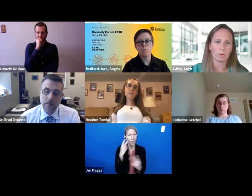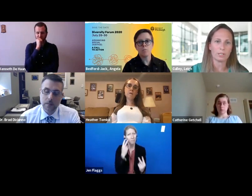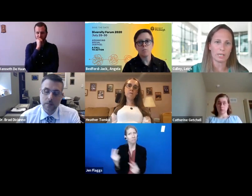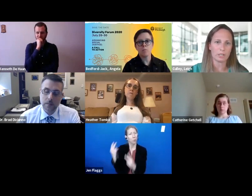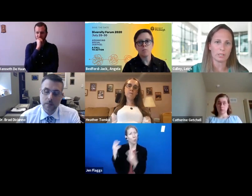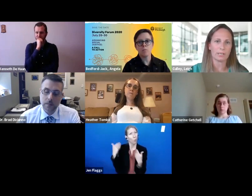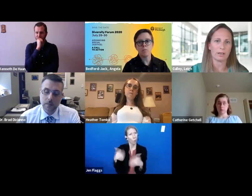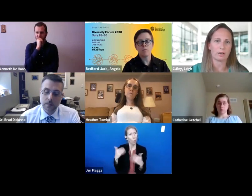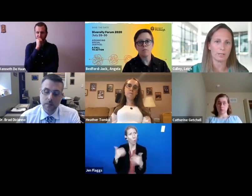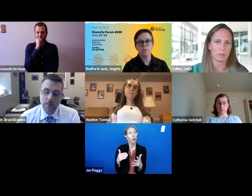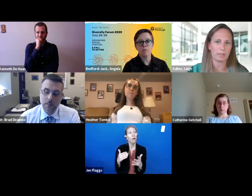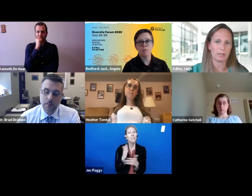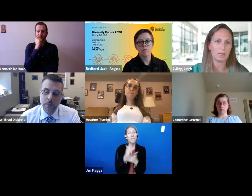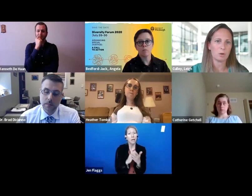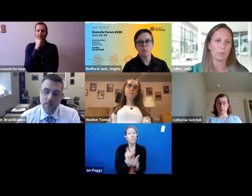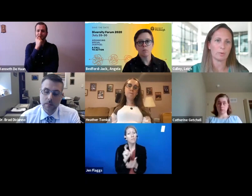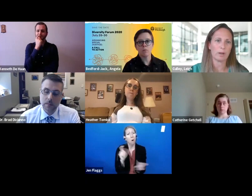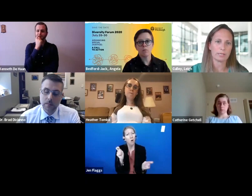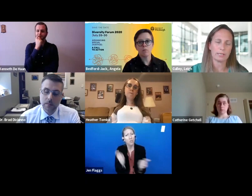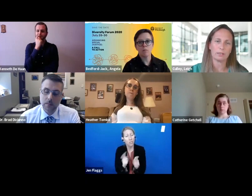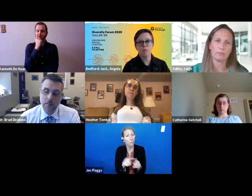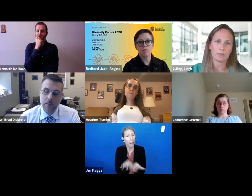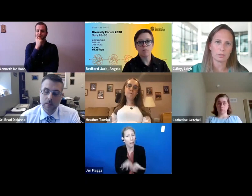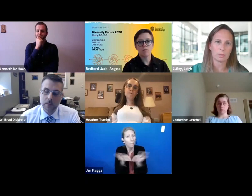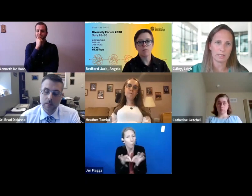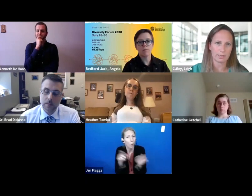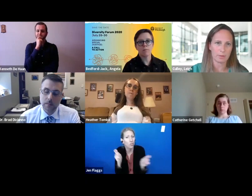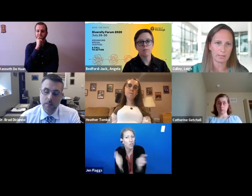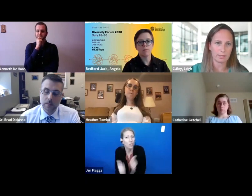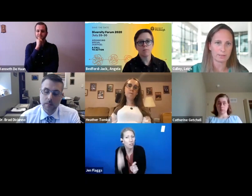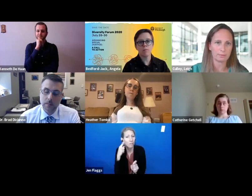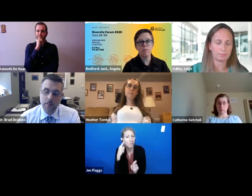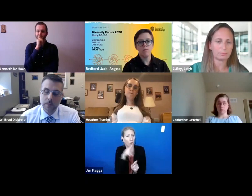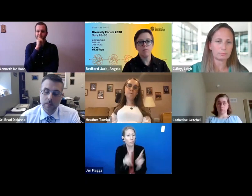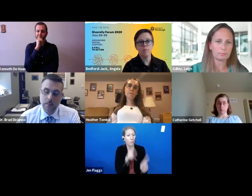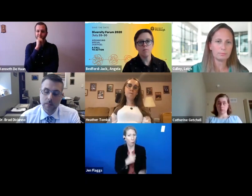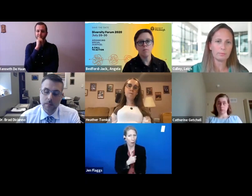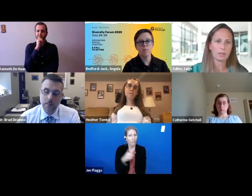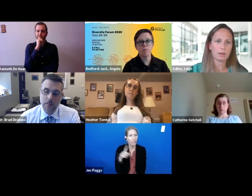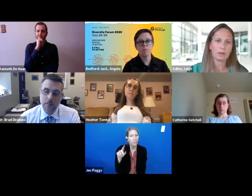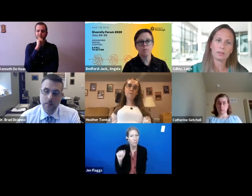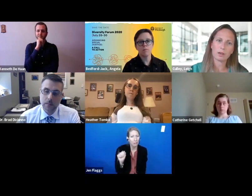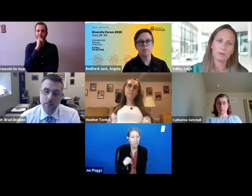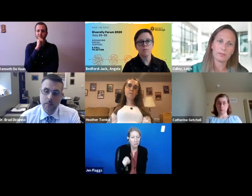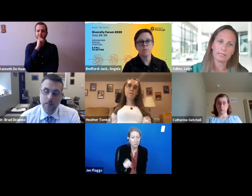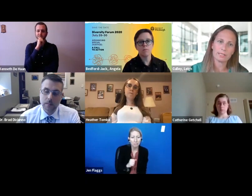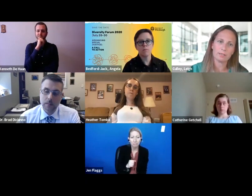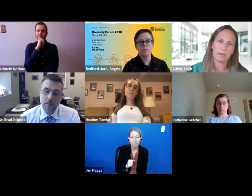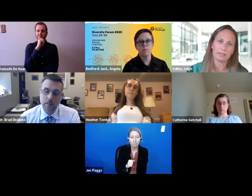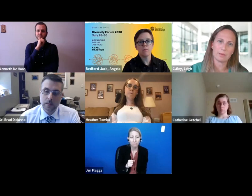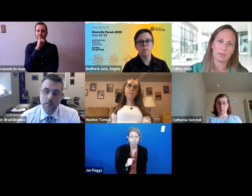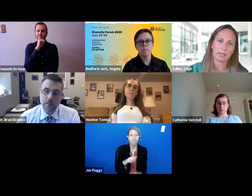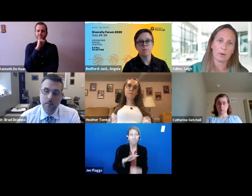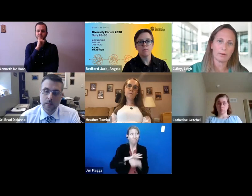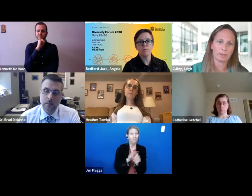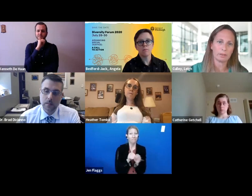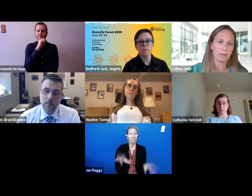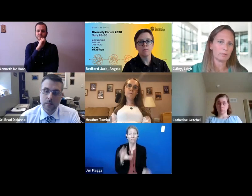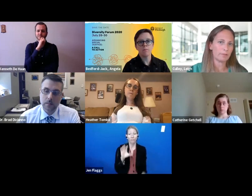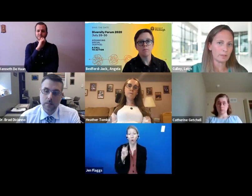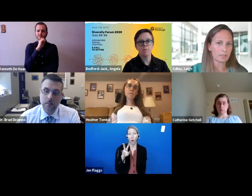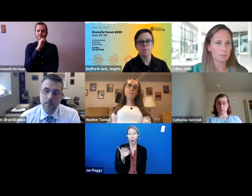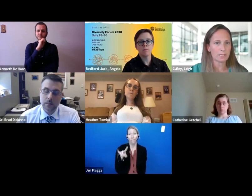and important changes in our country with regard to individuals with disabilities. The COVID-19 pandemic,